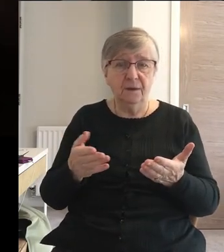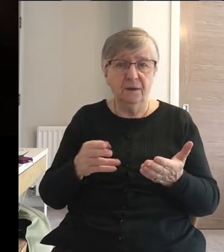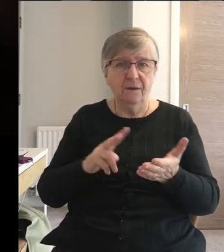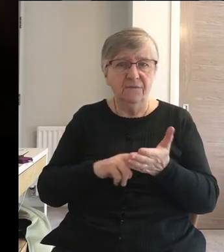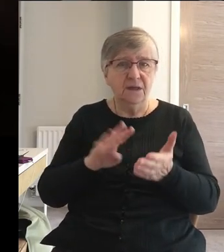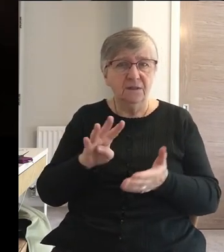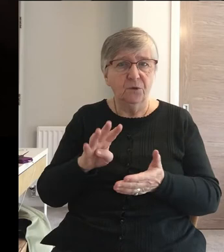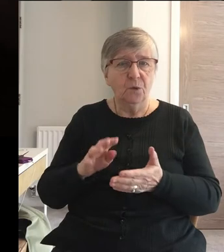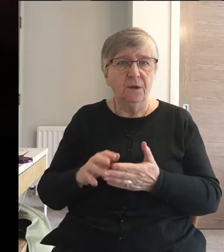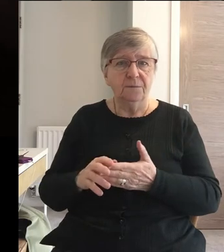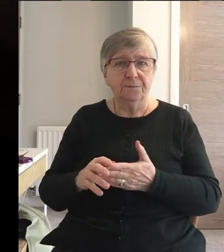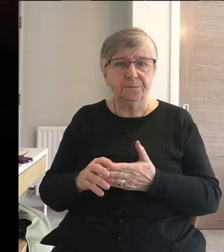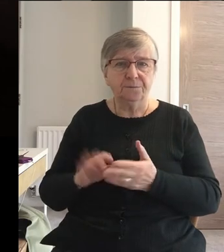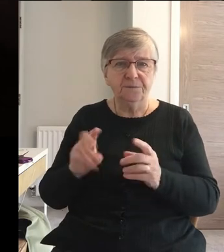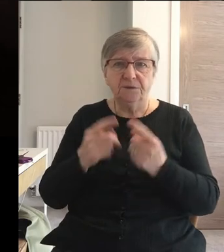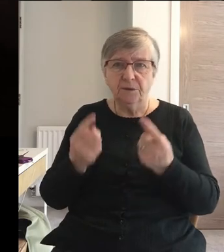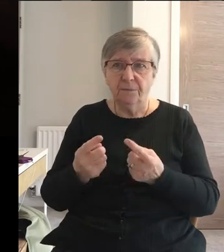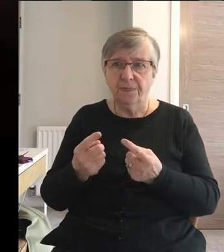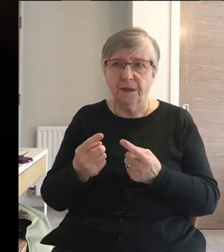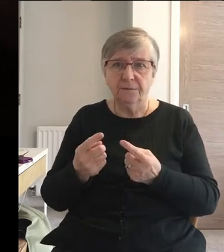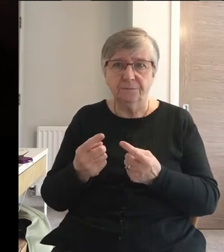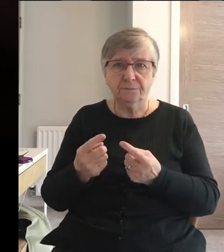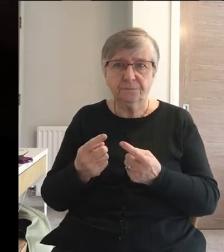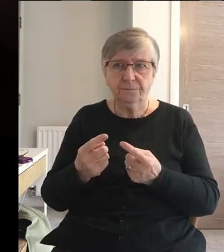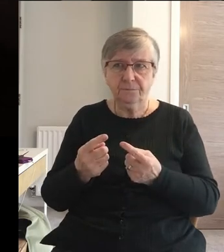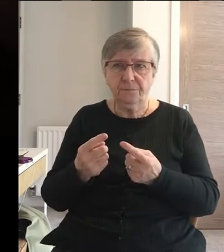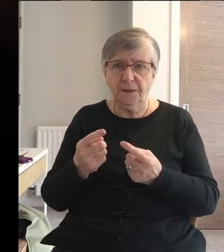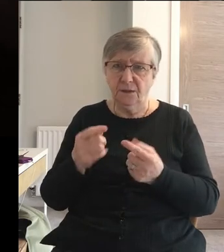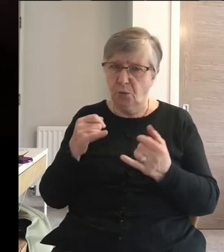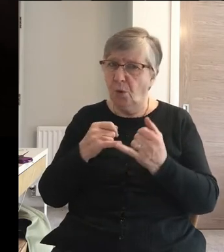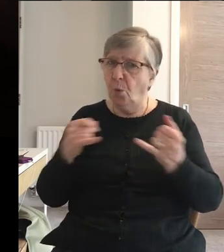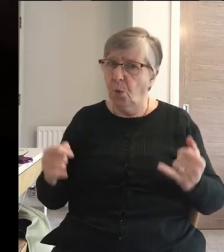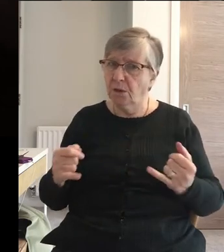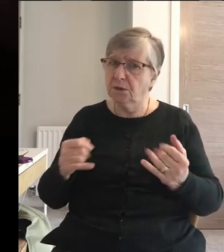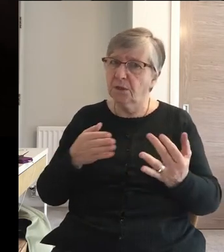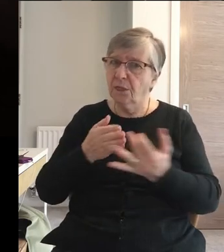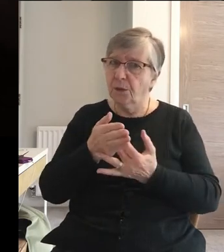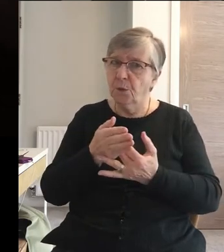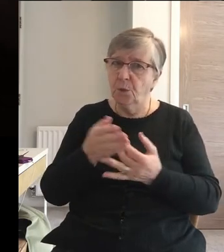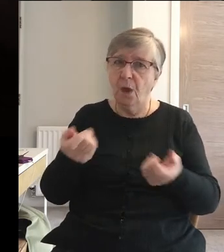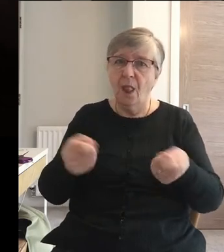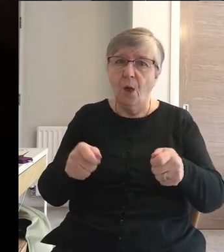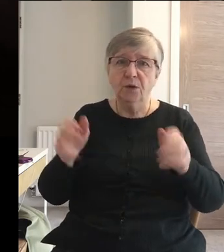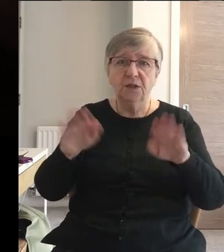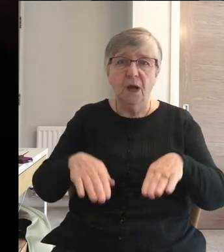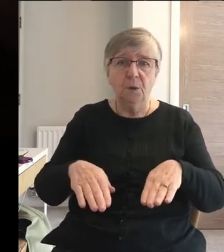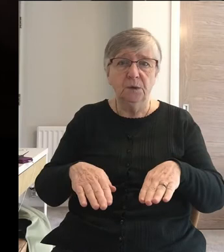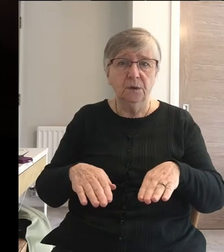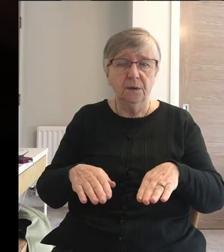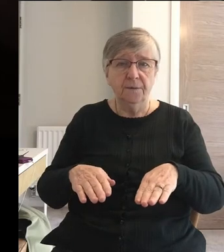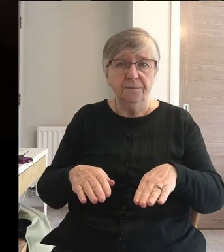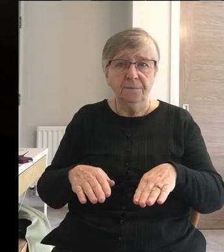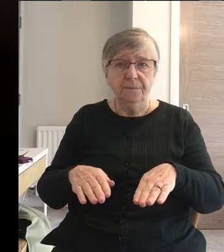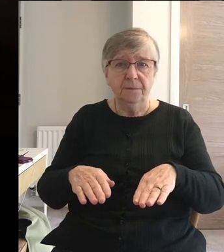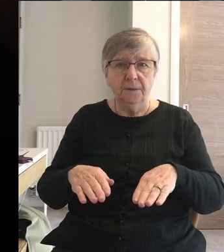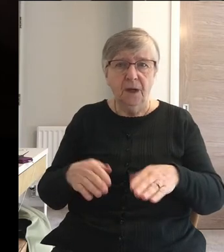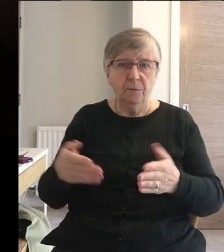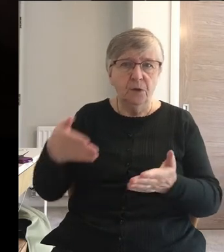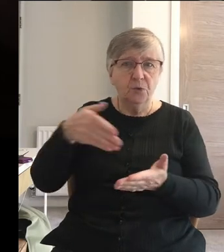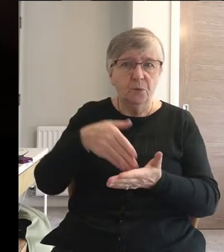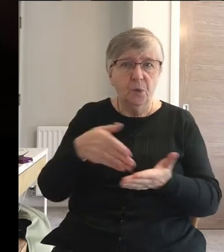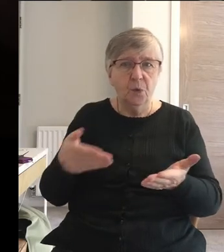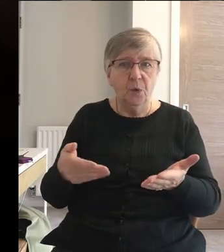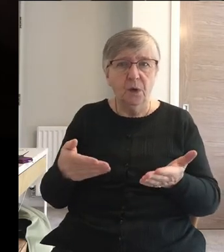verse 4, something incidentally which has got a lot worse, I think, during lockdown. How much